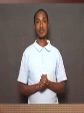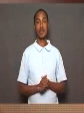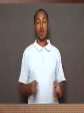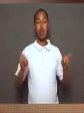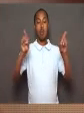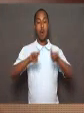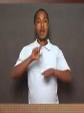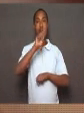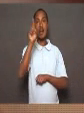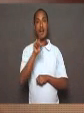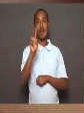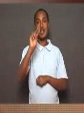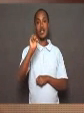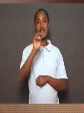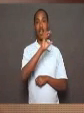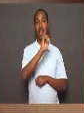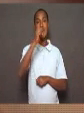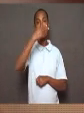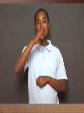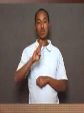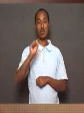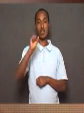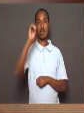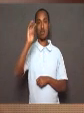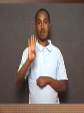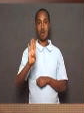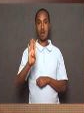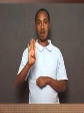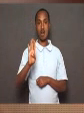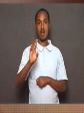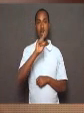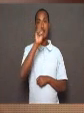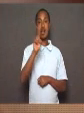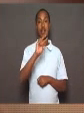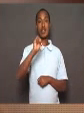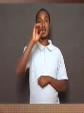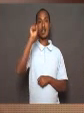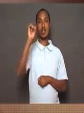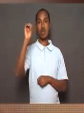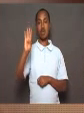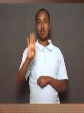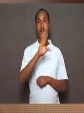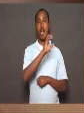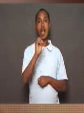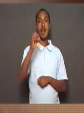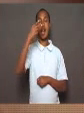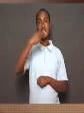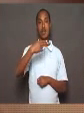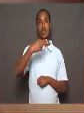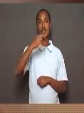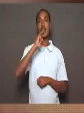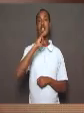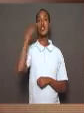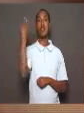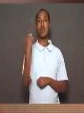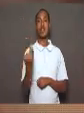When zinc and sulfuric acid react, zinc sulfate and hydrogen are